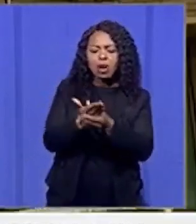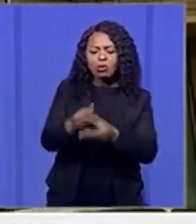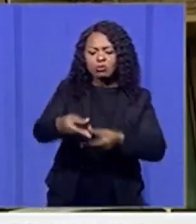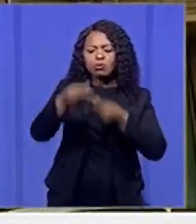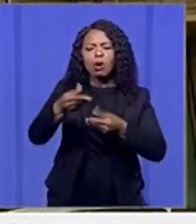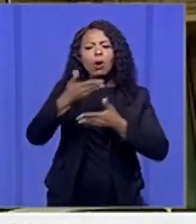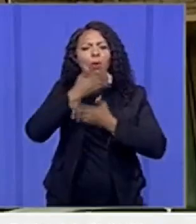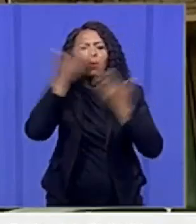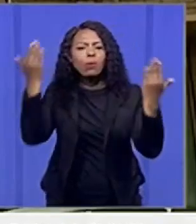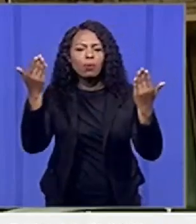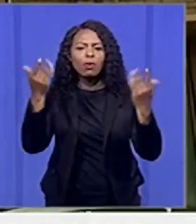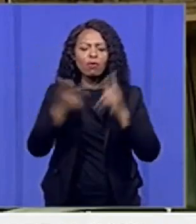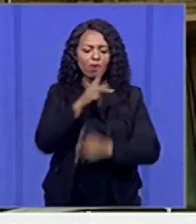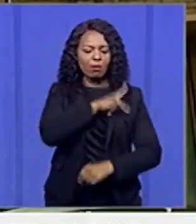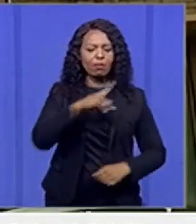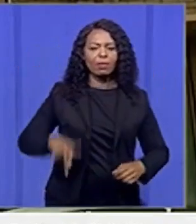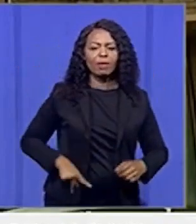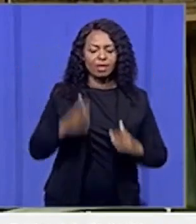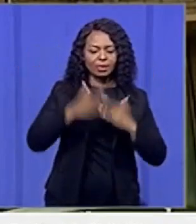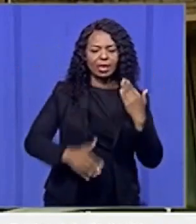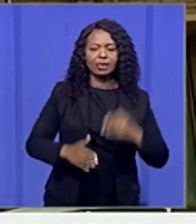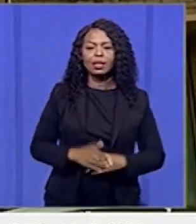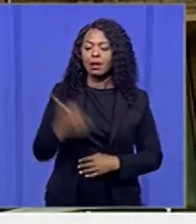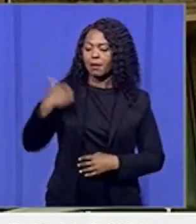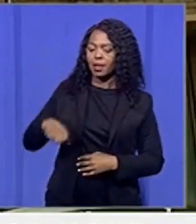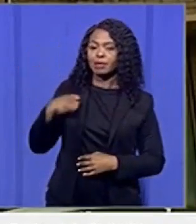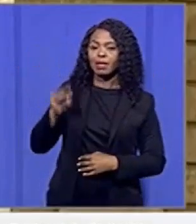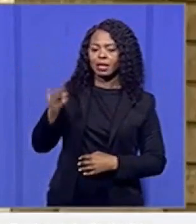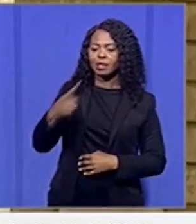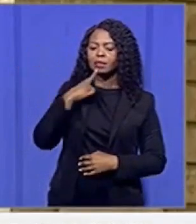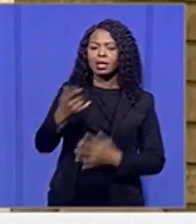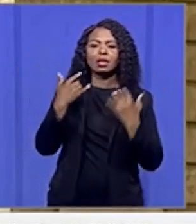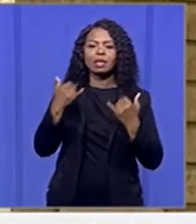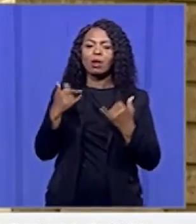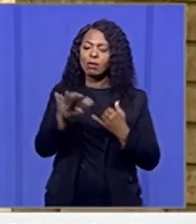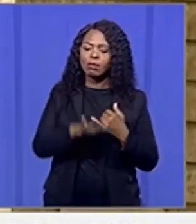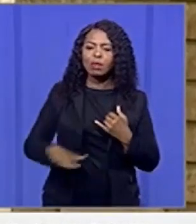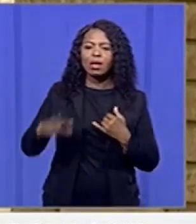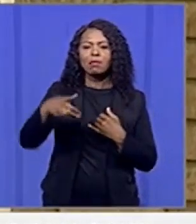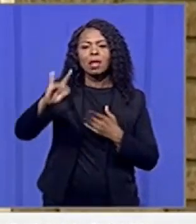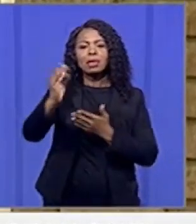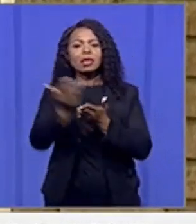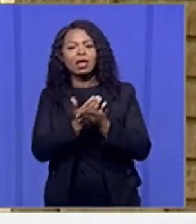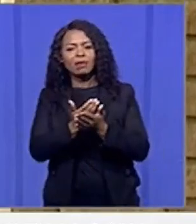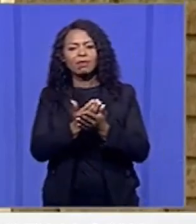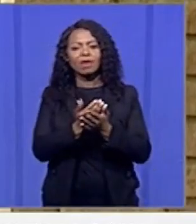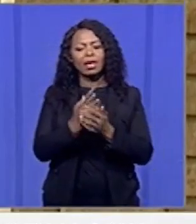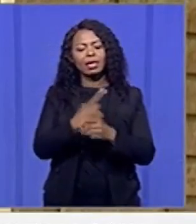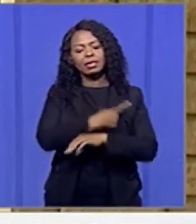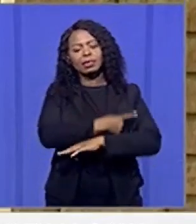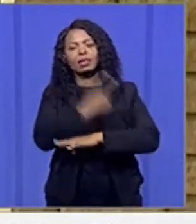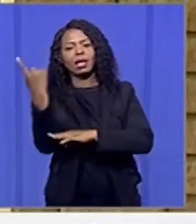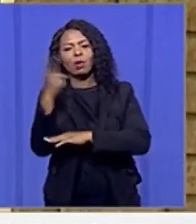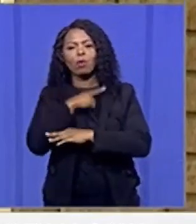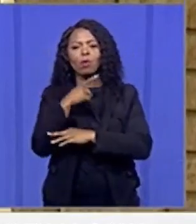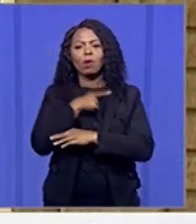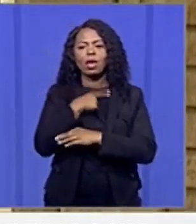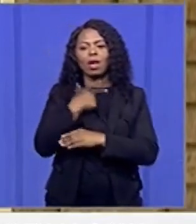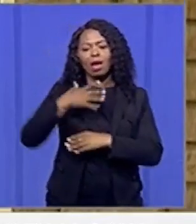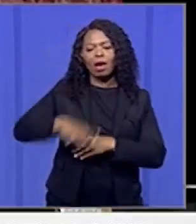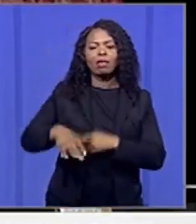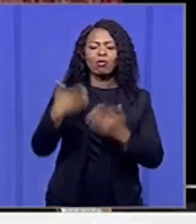side. Masepala wa Sesotho o re sekiti se se kgone go boloka diphoofolo nako e feta go letšatši ka lebaka la ditshepedišo tše